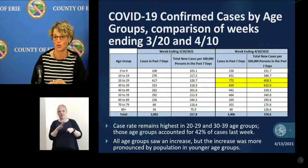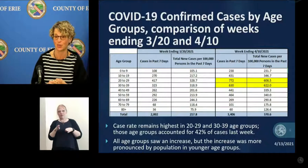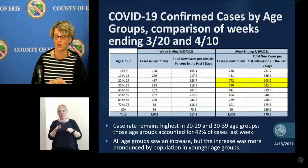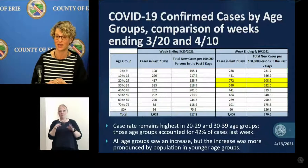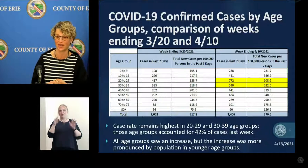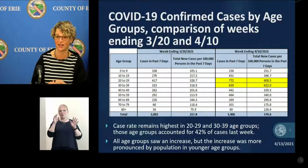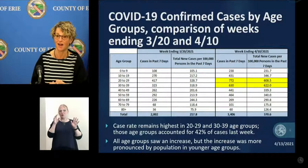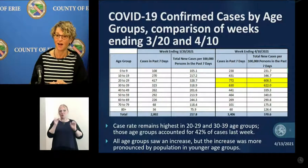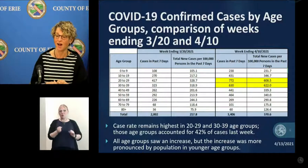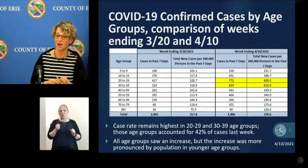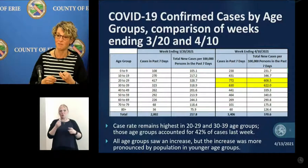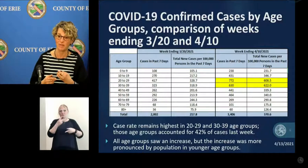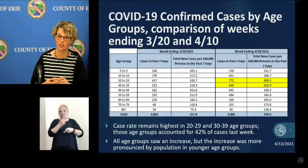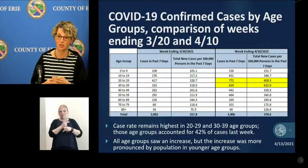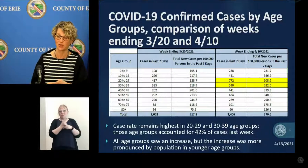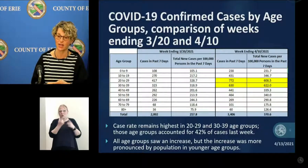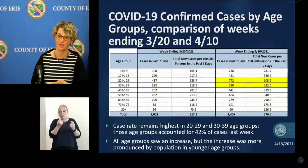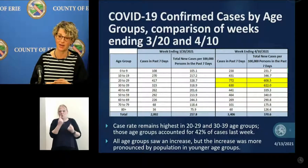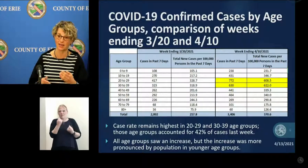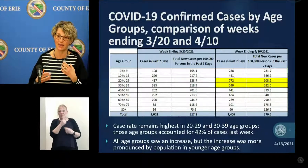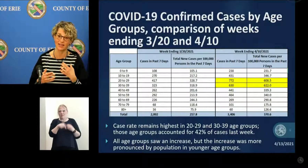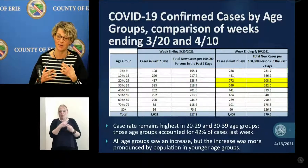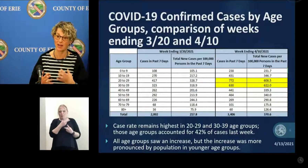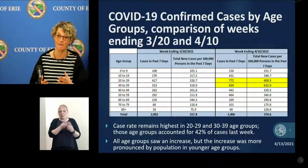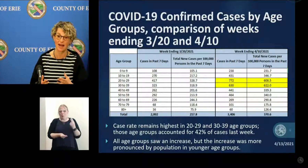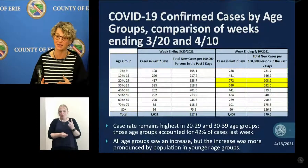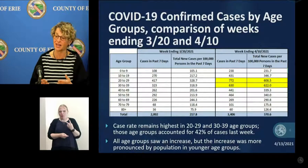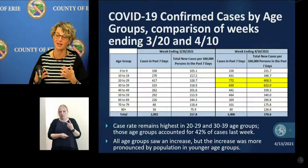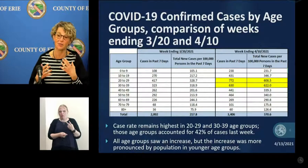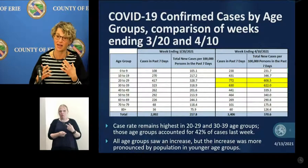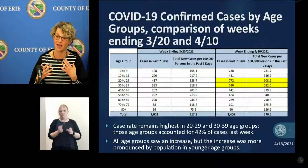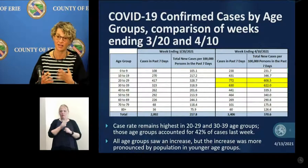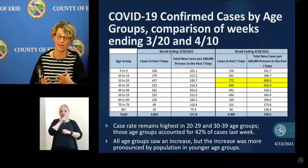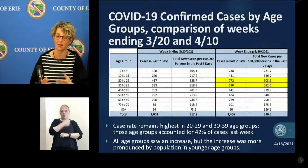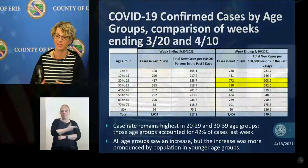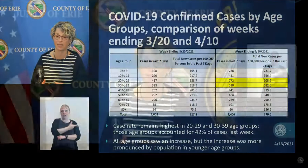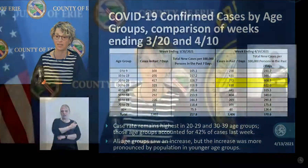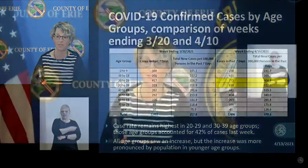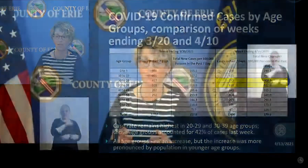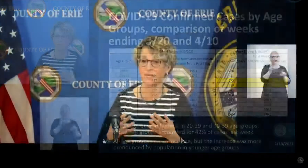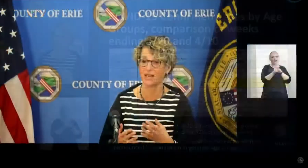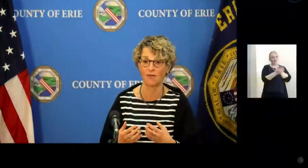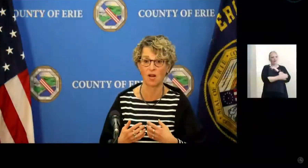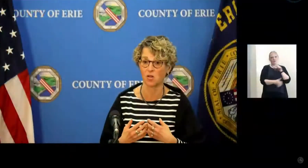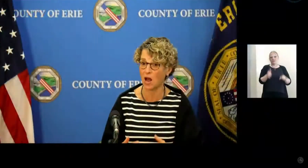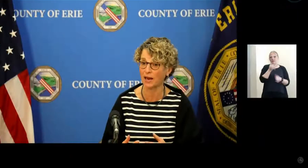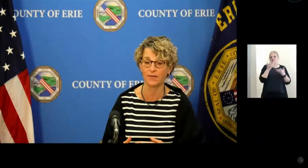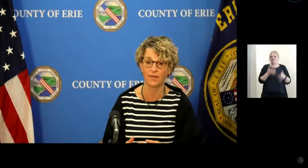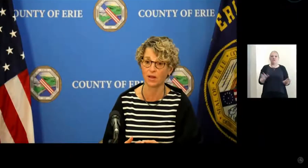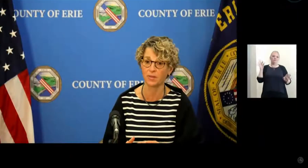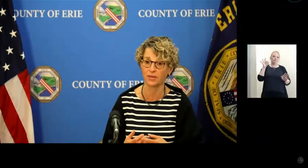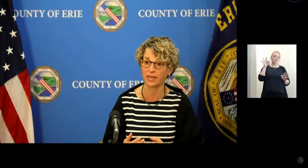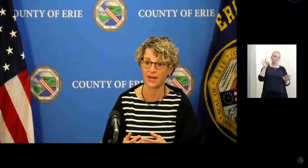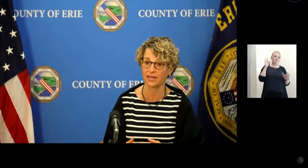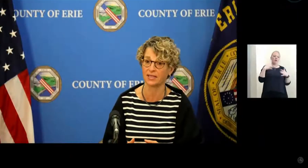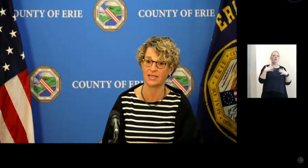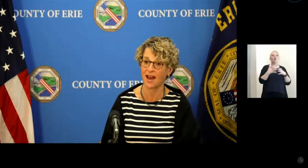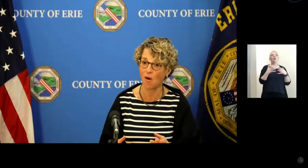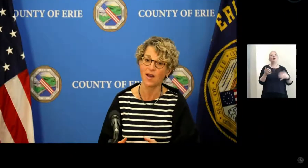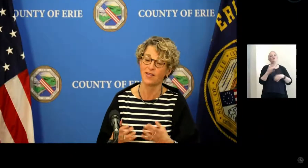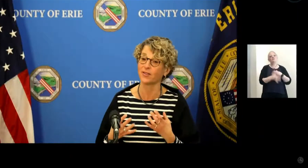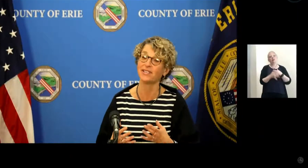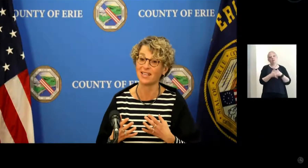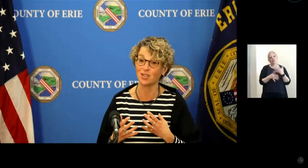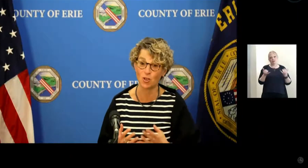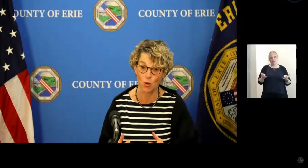we can make sure that we, get vaccinated. As the county executive said, we have a lot of availability of vaccine now. There